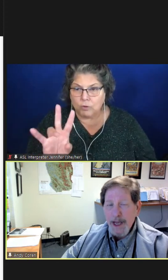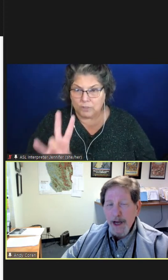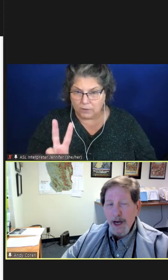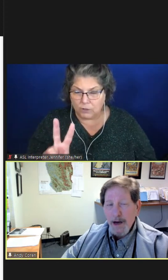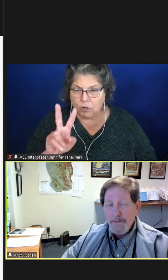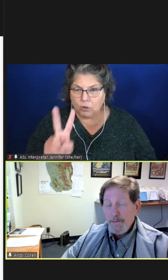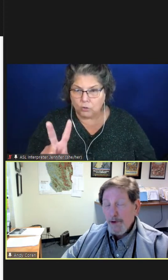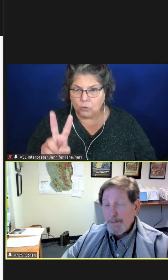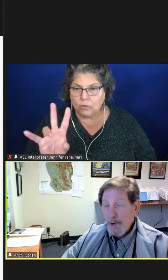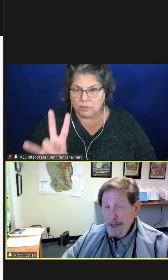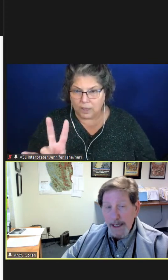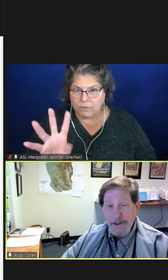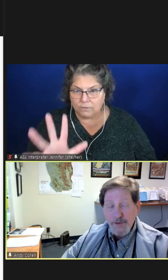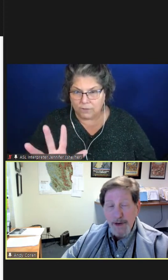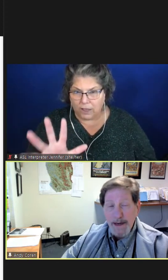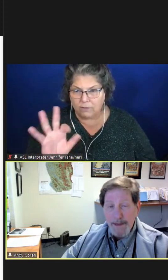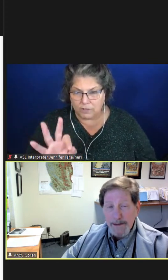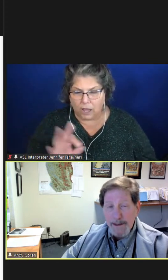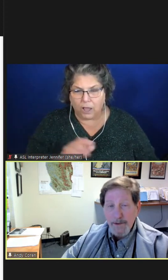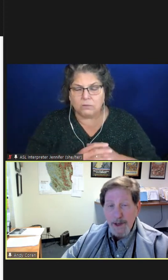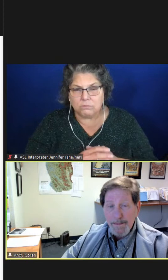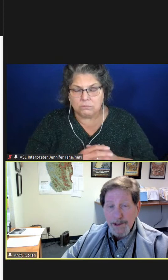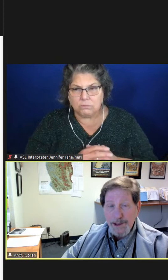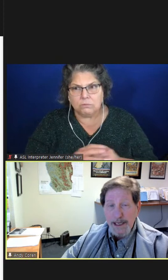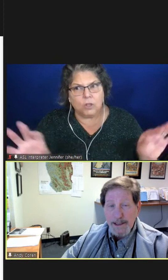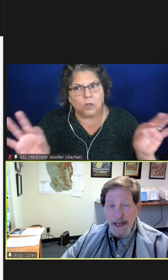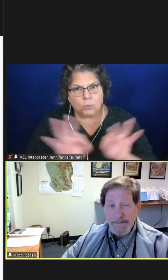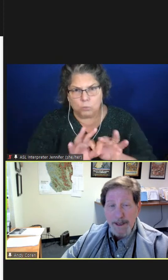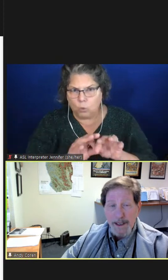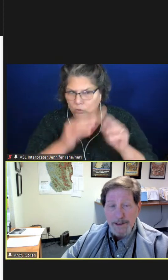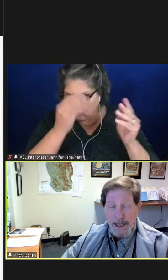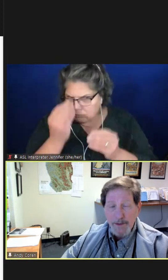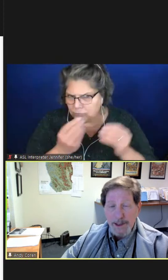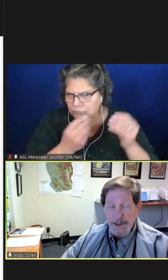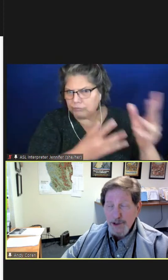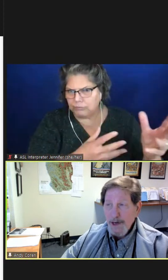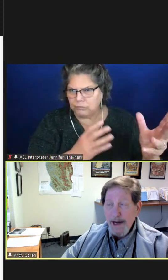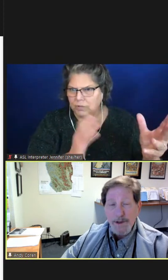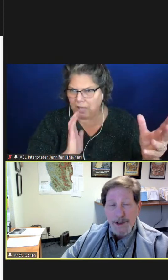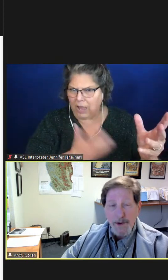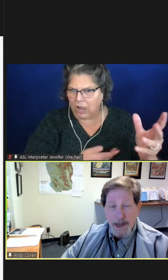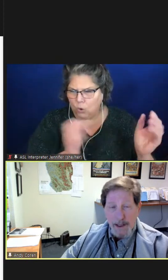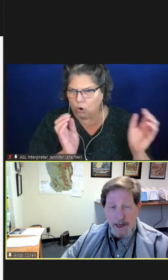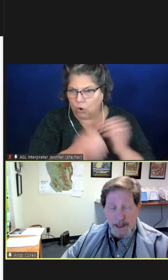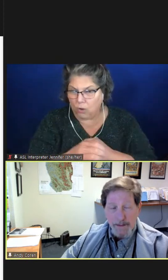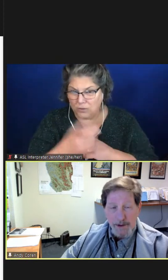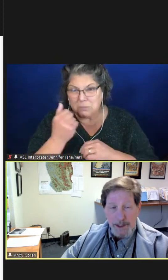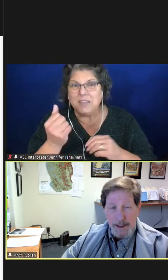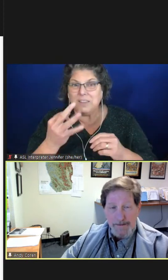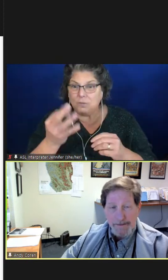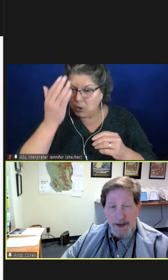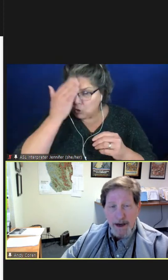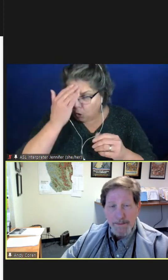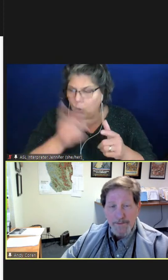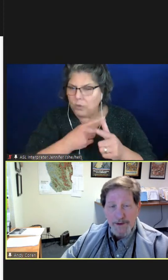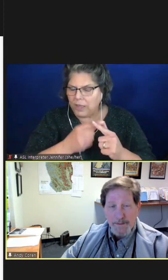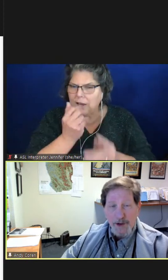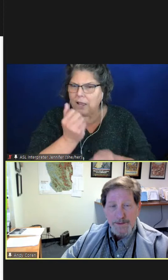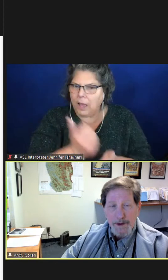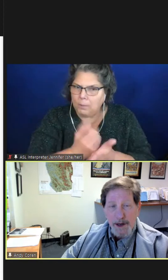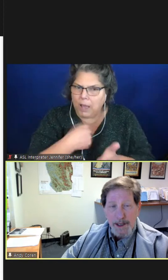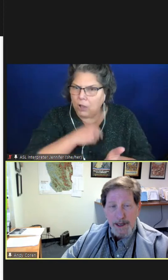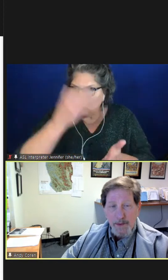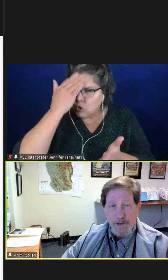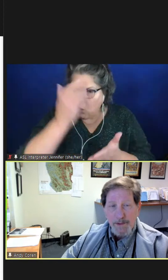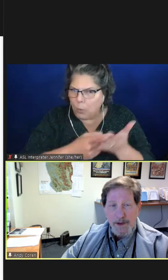707-427-2759. Reporting is recommended, and we appreciate that because it helps us track what's going on in our community. But for the